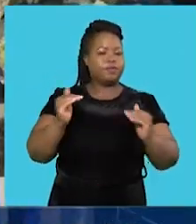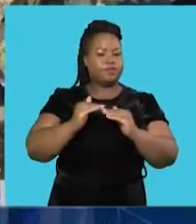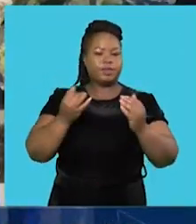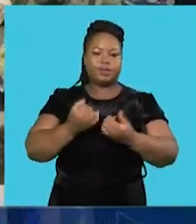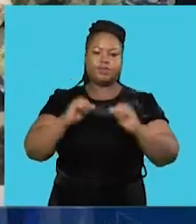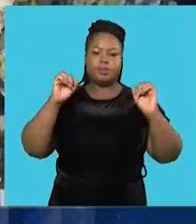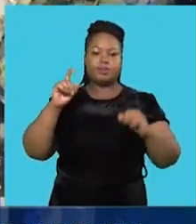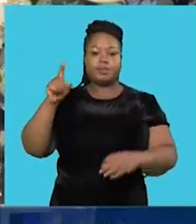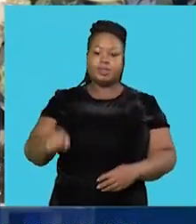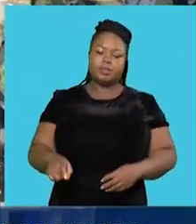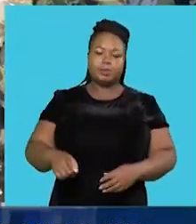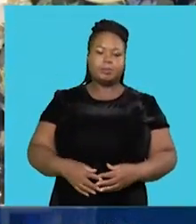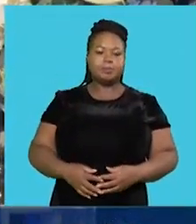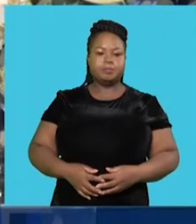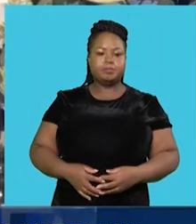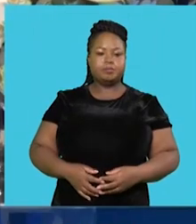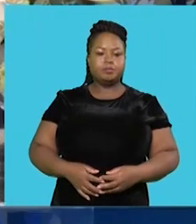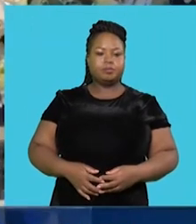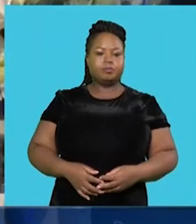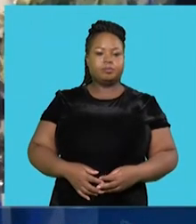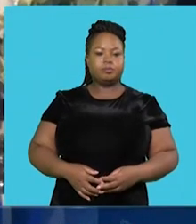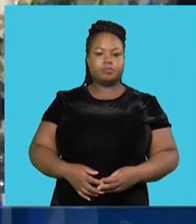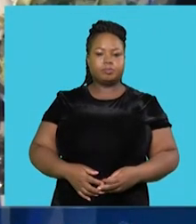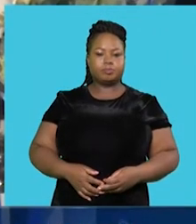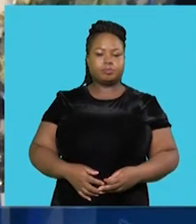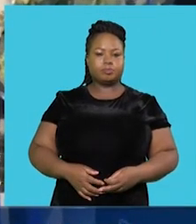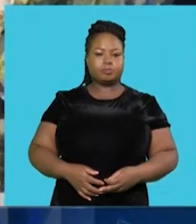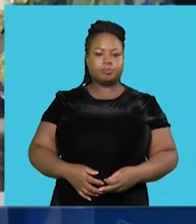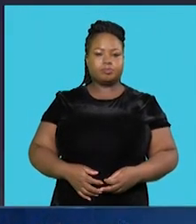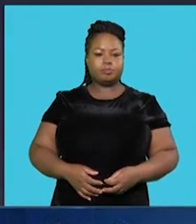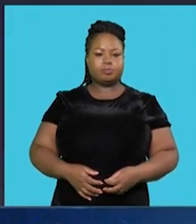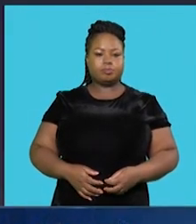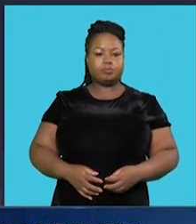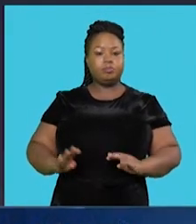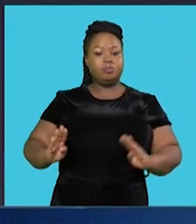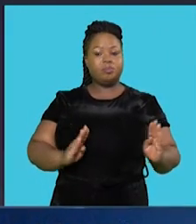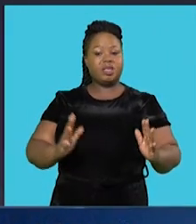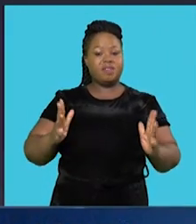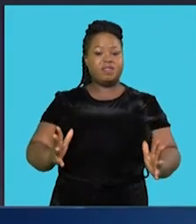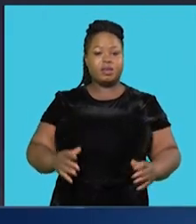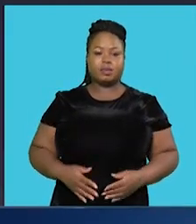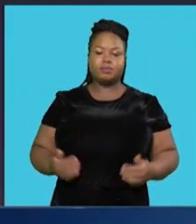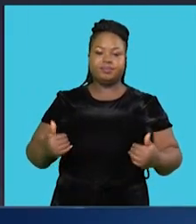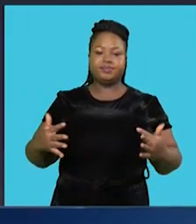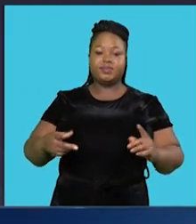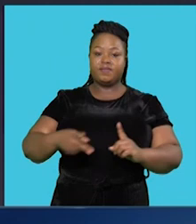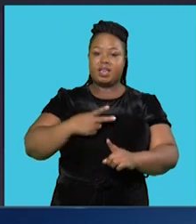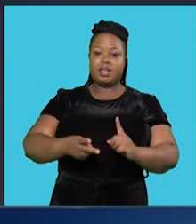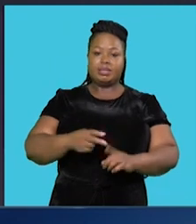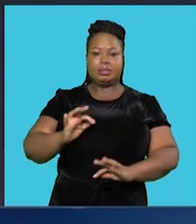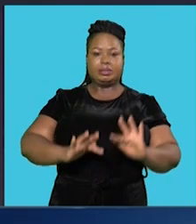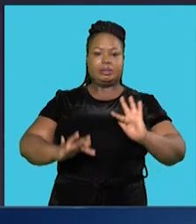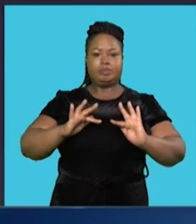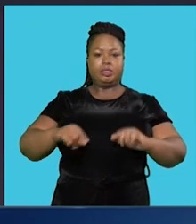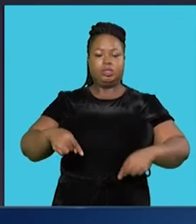ngu lukululegi ilenon nga temi ilenu ngu behaviors such as inciting violence intimidation